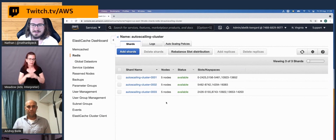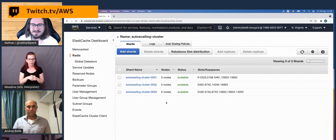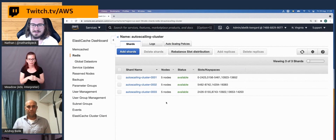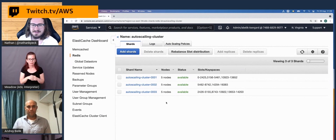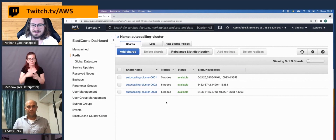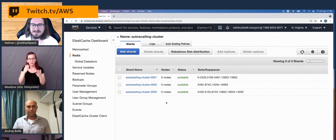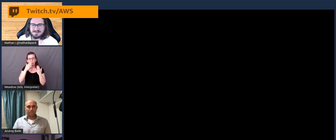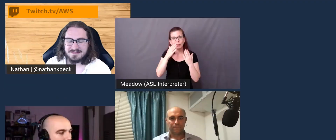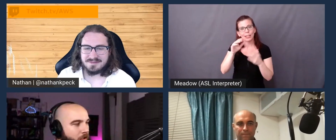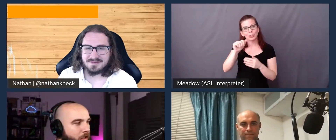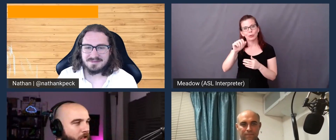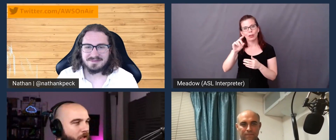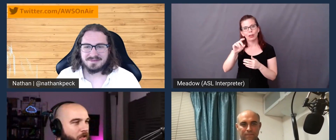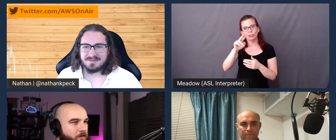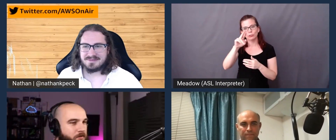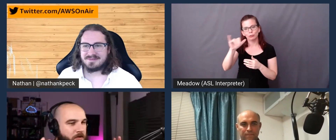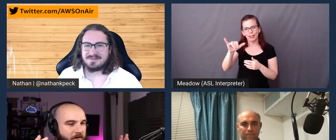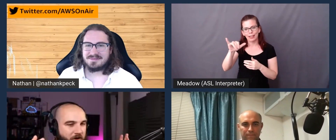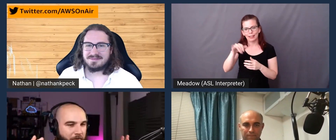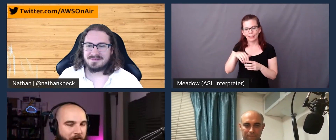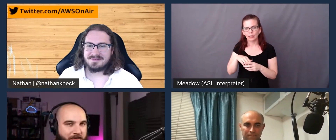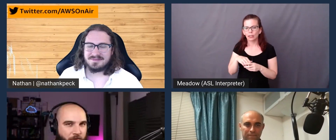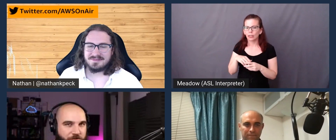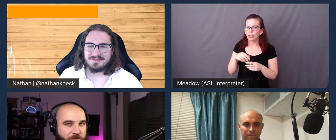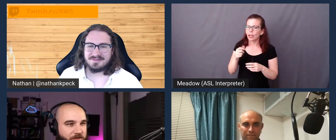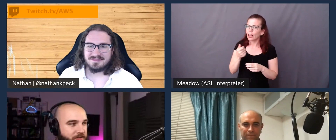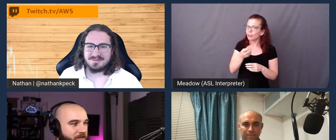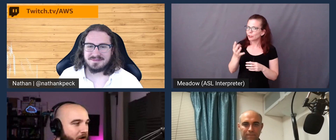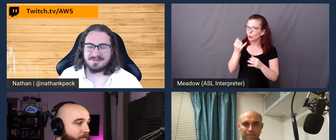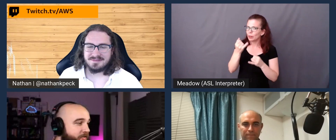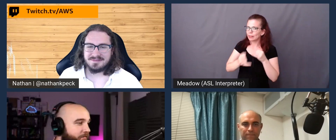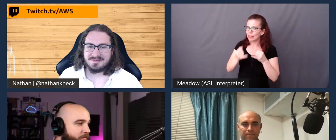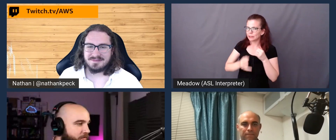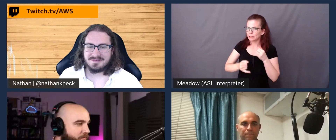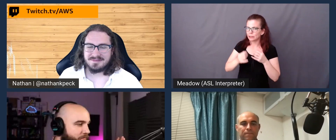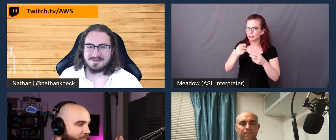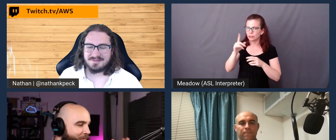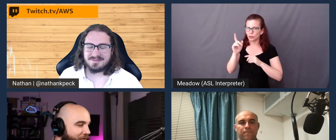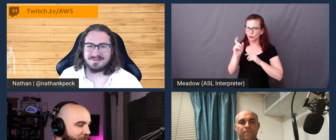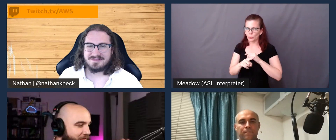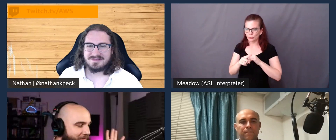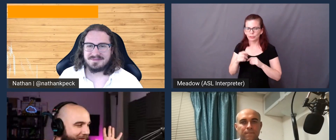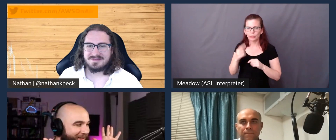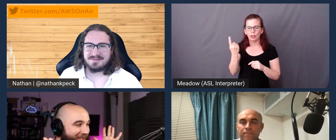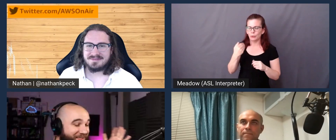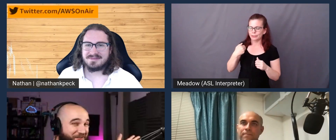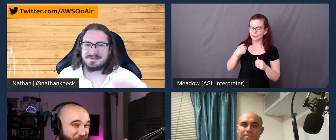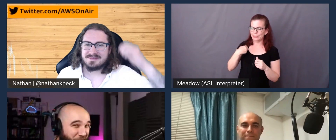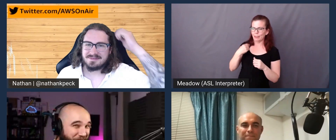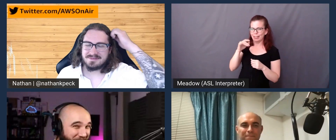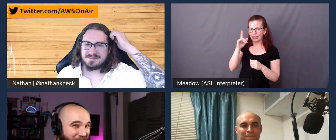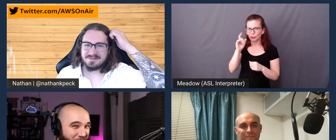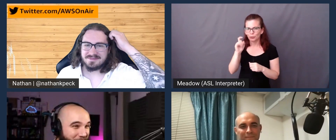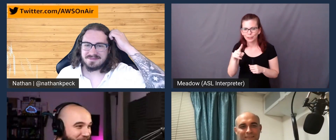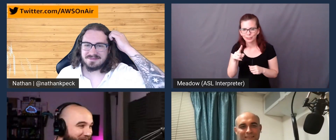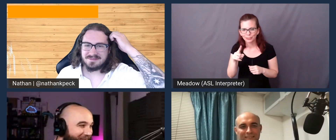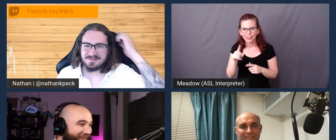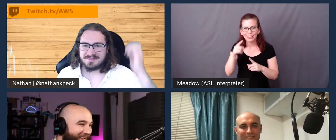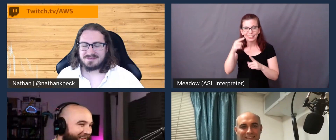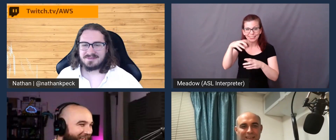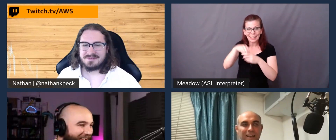Thank you, Andre. Kind of a couple of last questions is that I always have this question: is it supported in